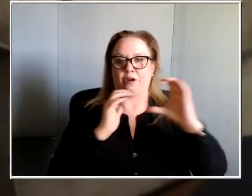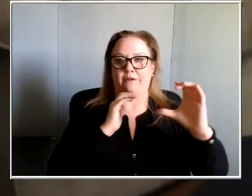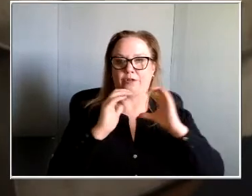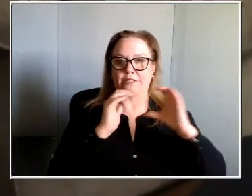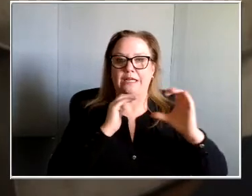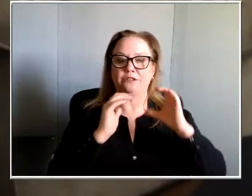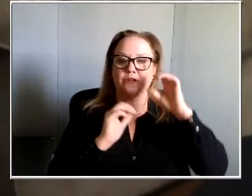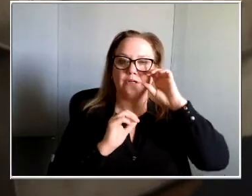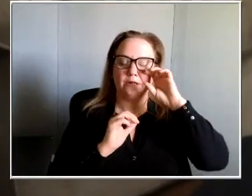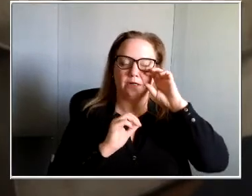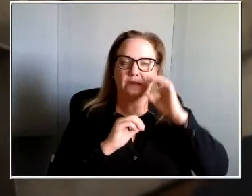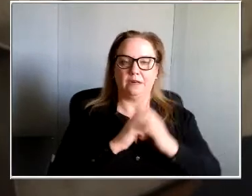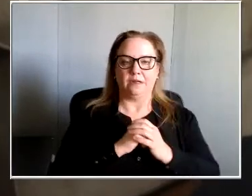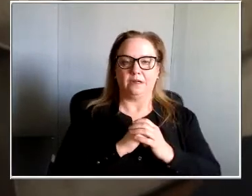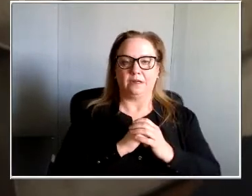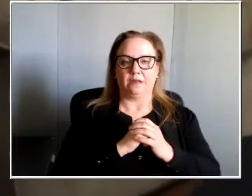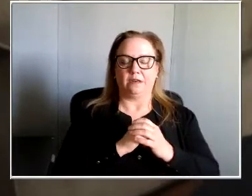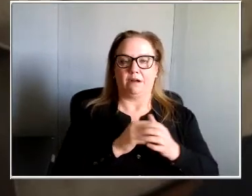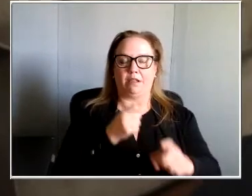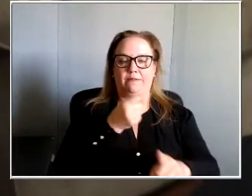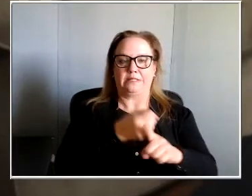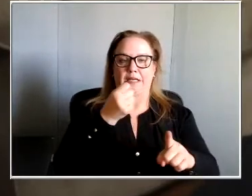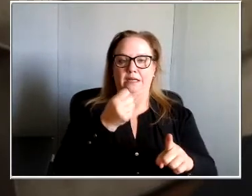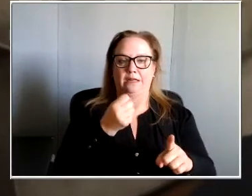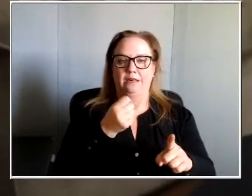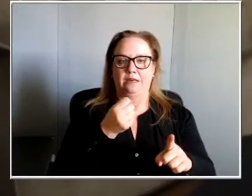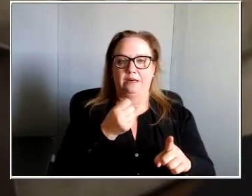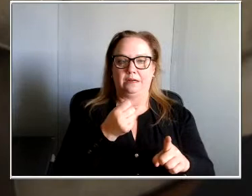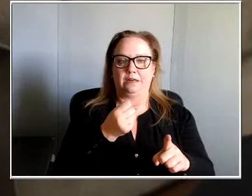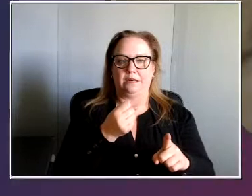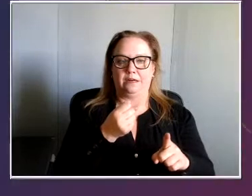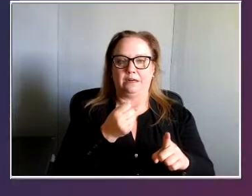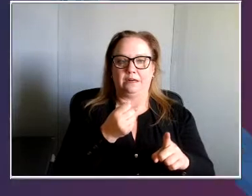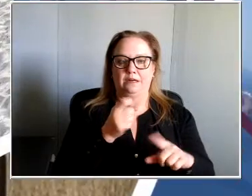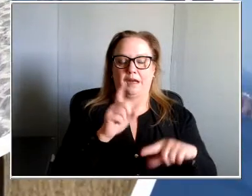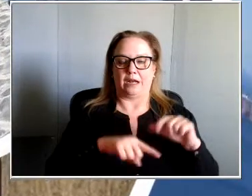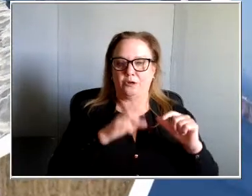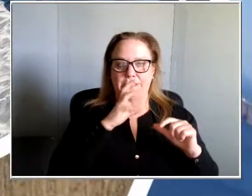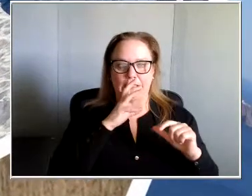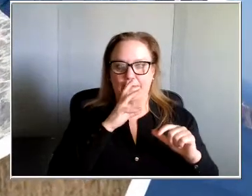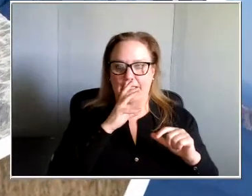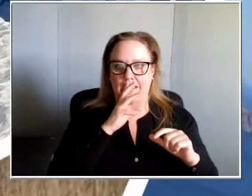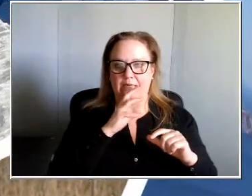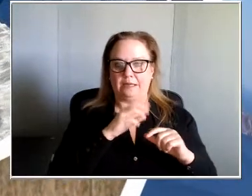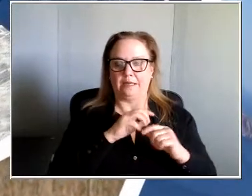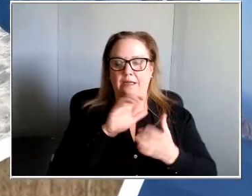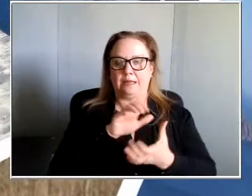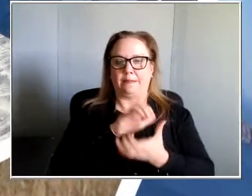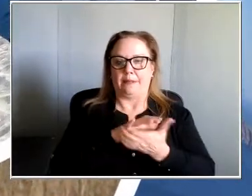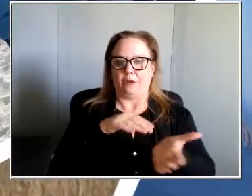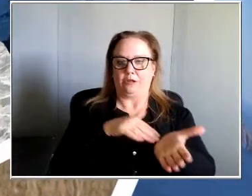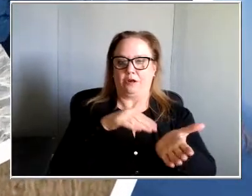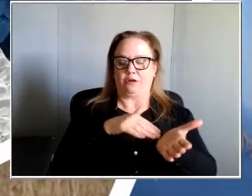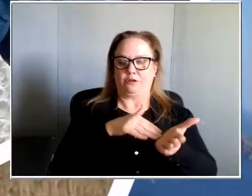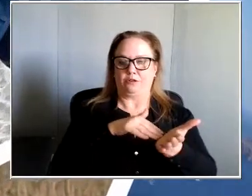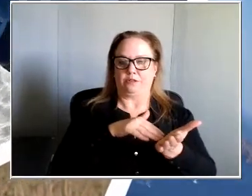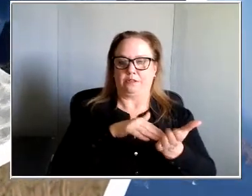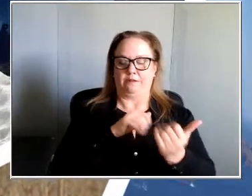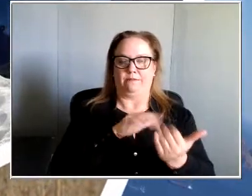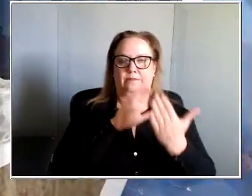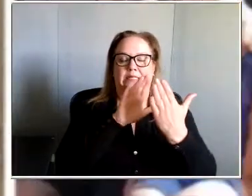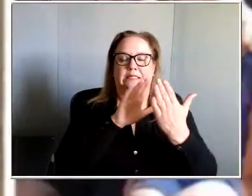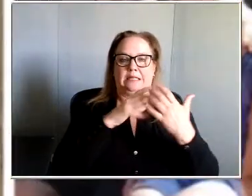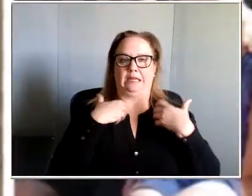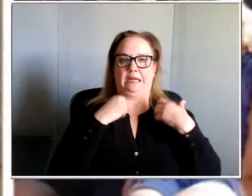and all of a sudden, I couldn't speak. The married doctors now facing a health scare, the